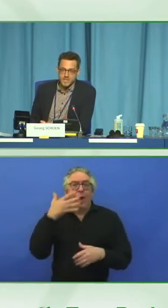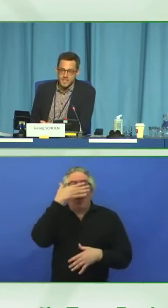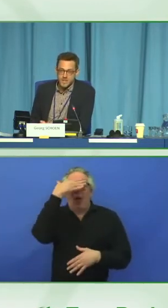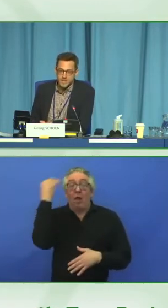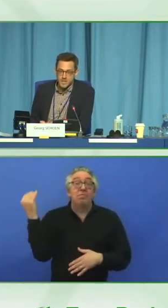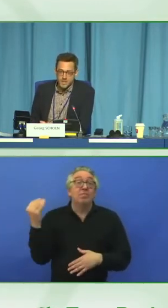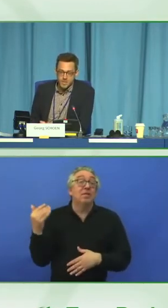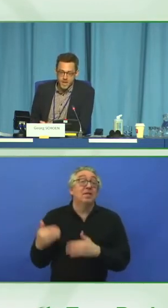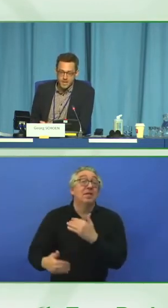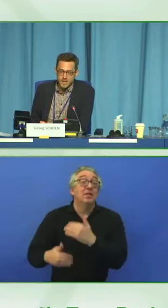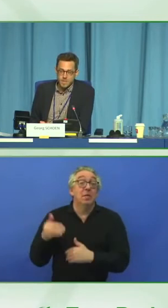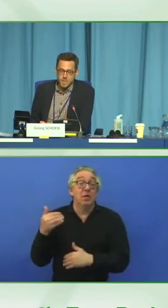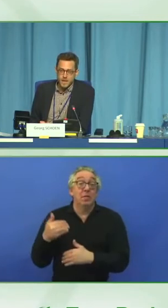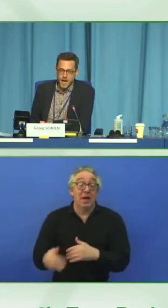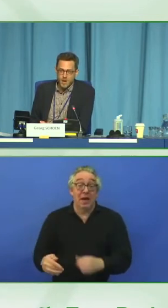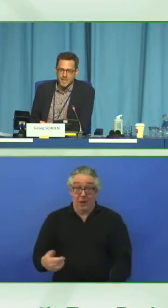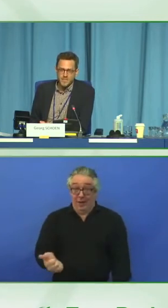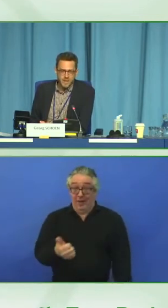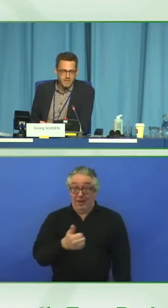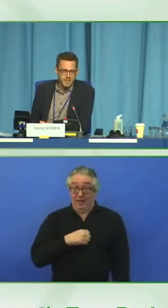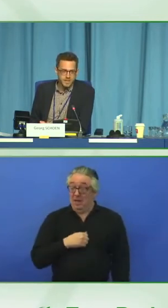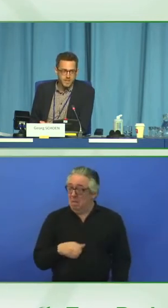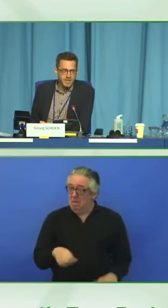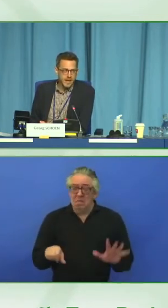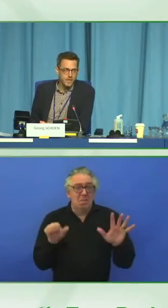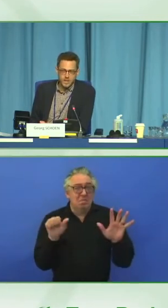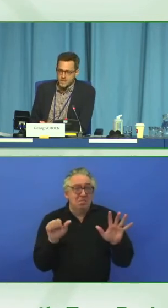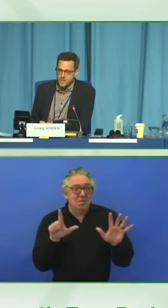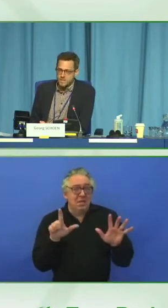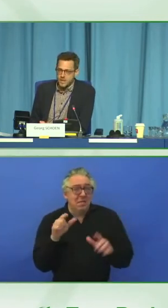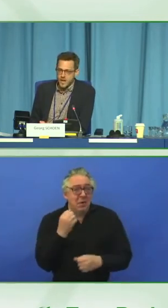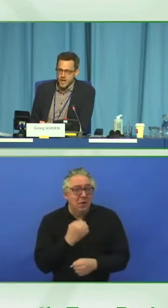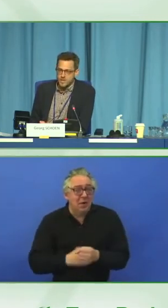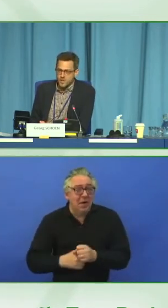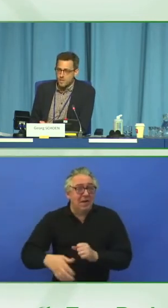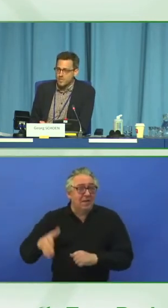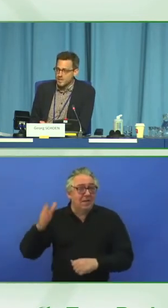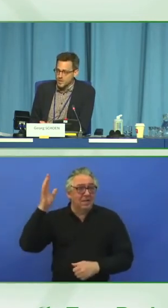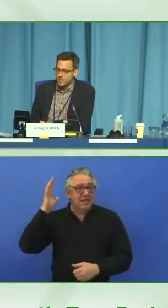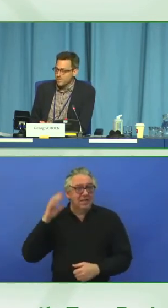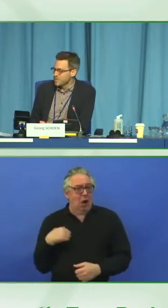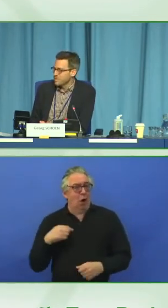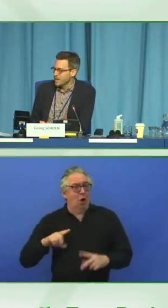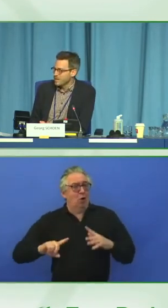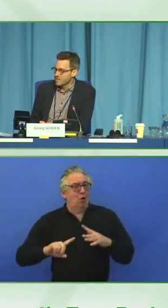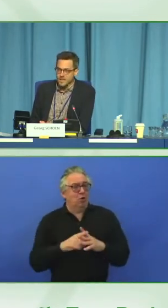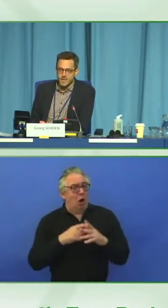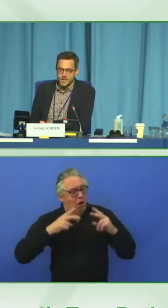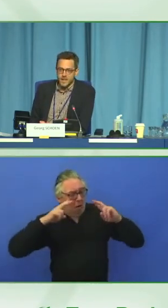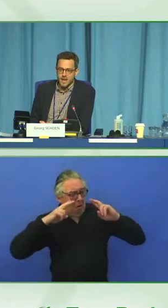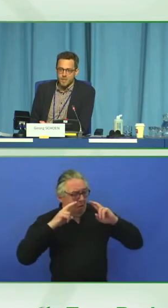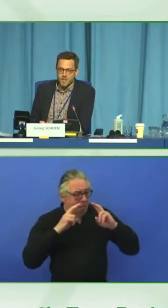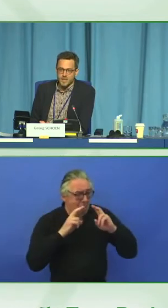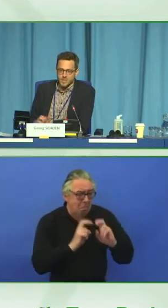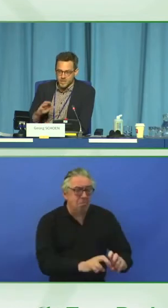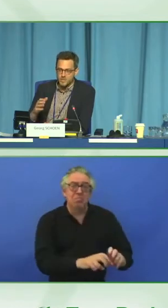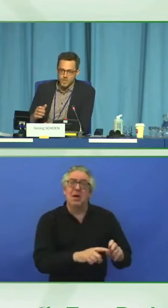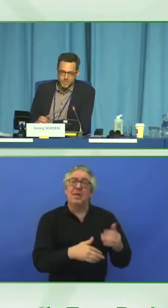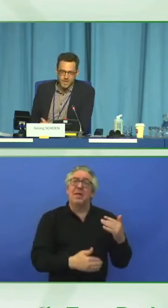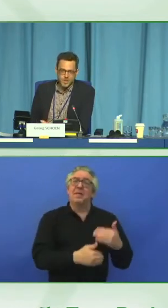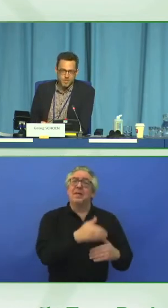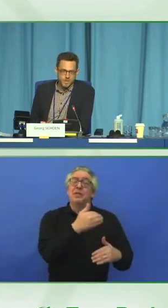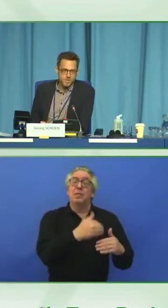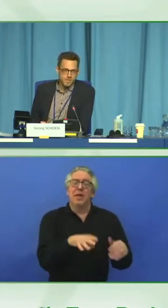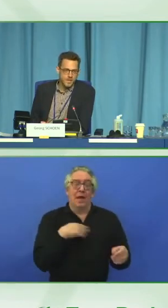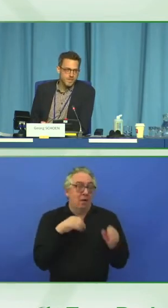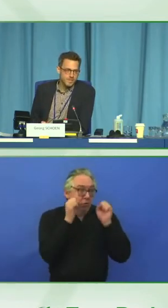disability movement 6-7 years back, how underfunded the area is from a philanthropic perspective. And that's just